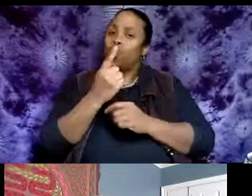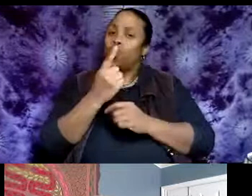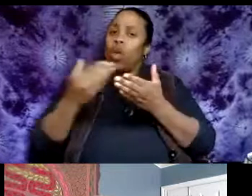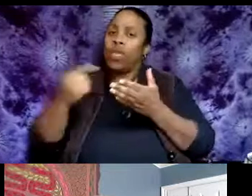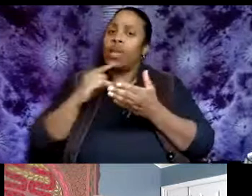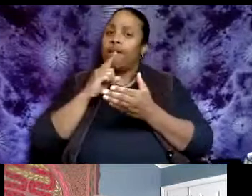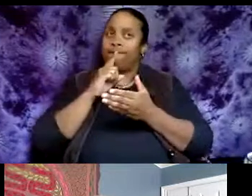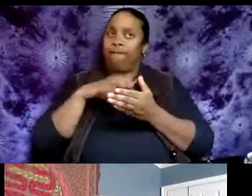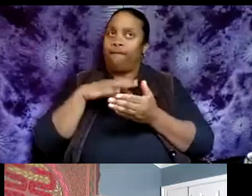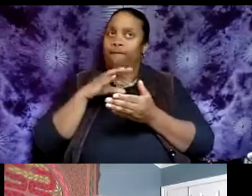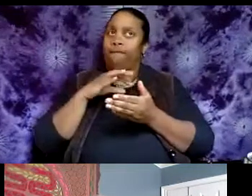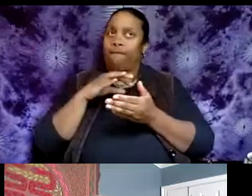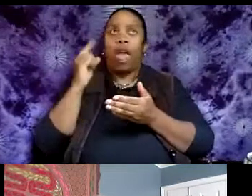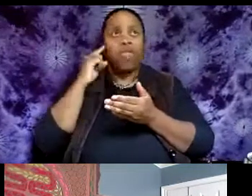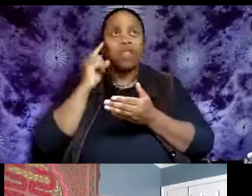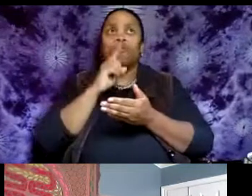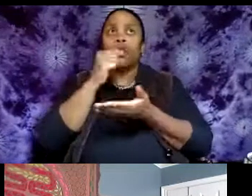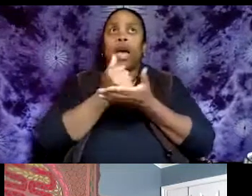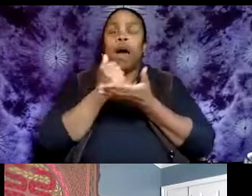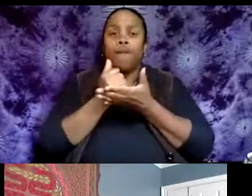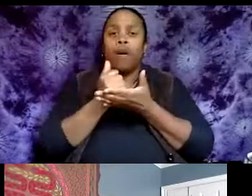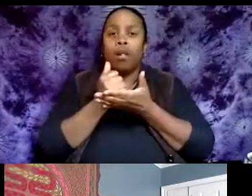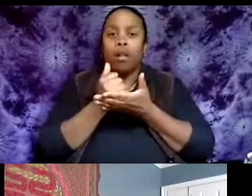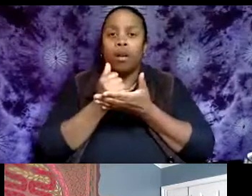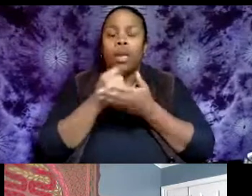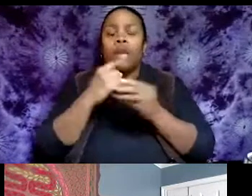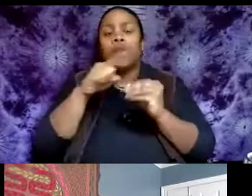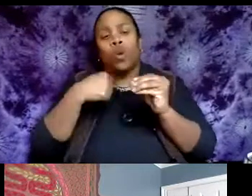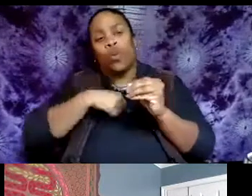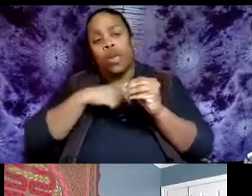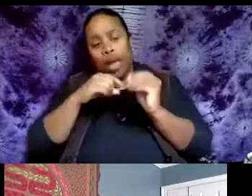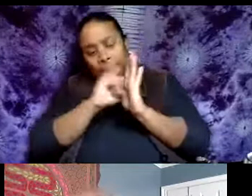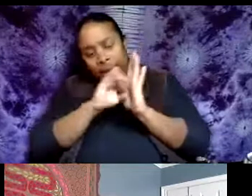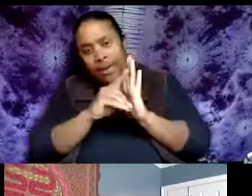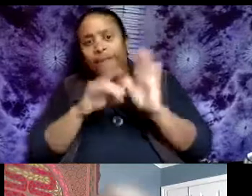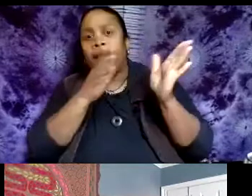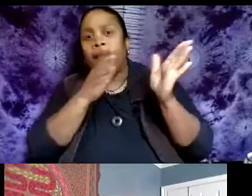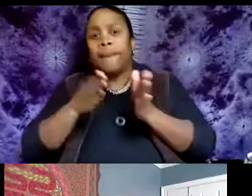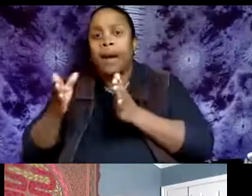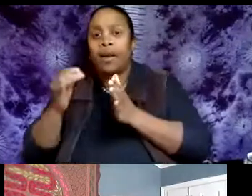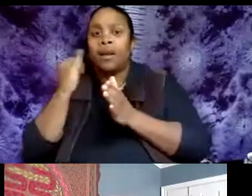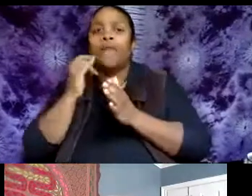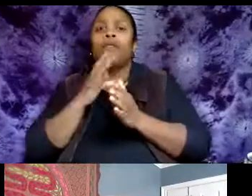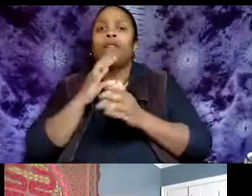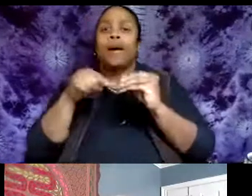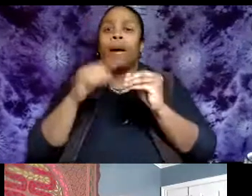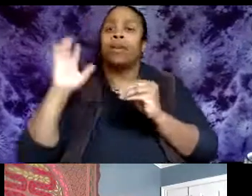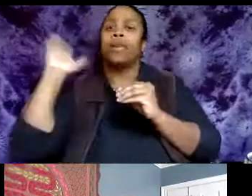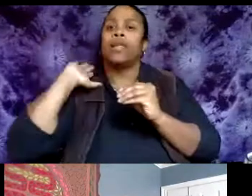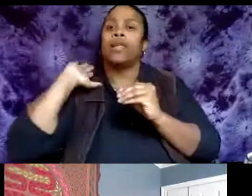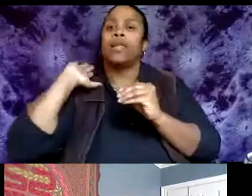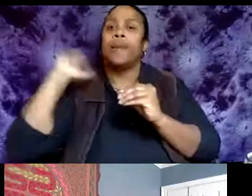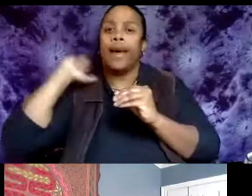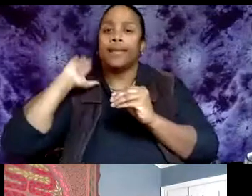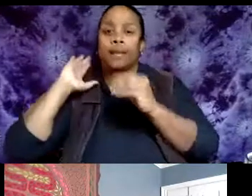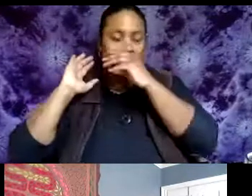for everybody growing through everything is that when we identify a pattern, if we start talking about it in past tense, it lets our whole system, it lets the